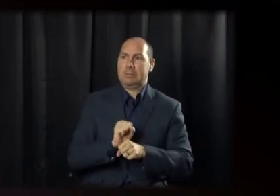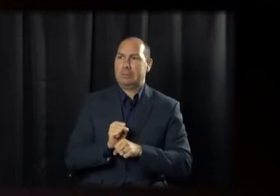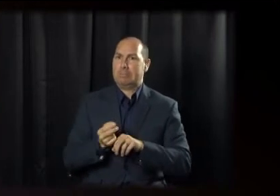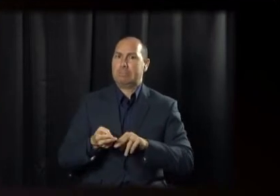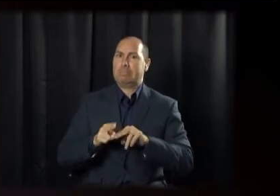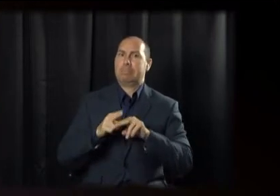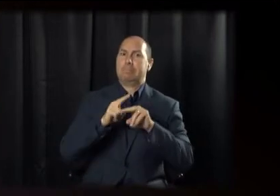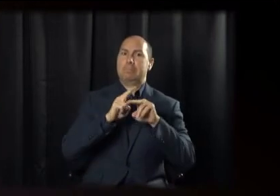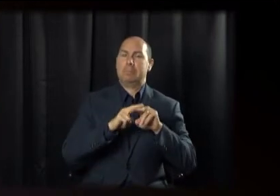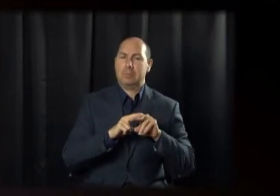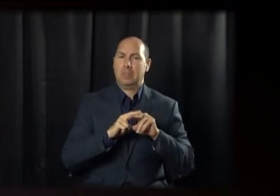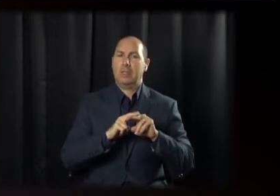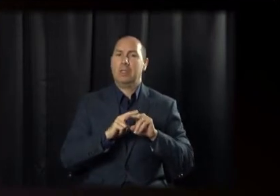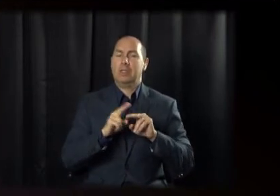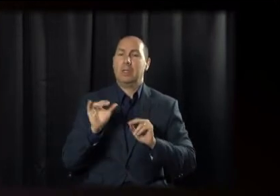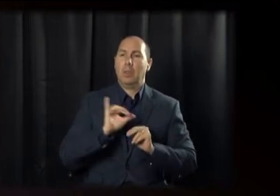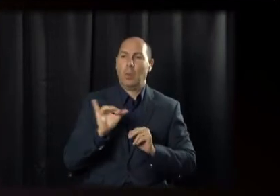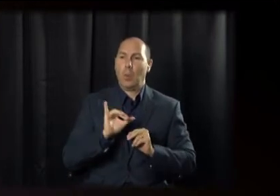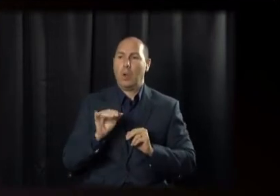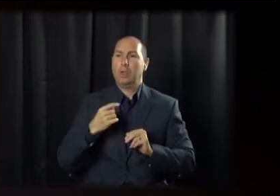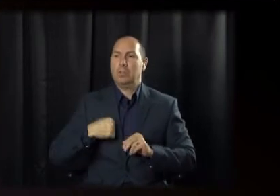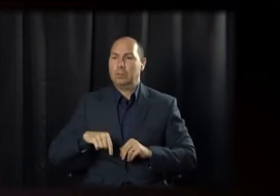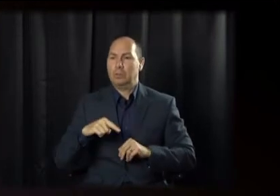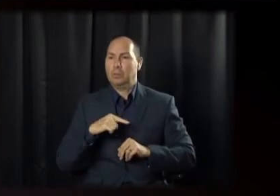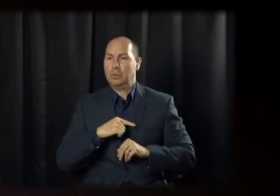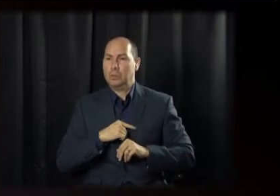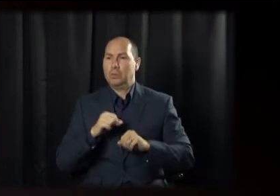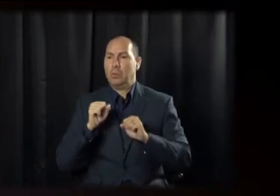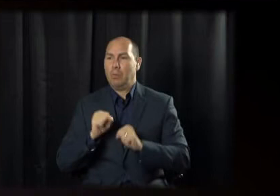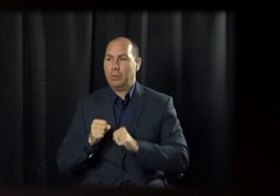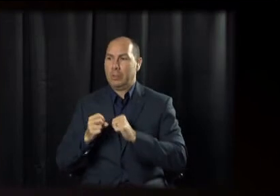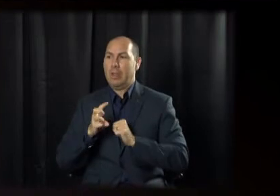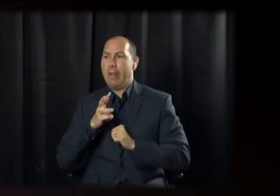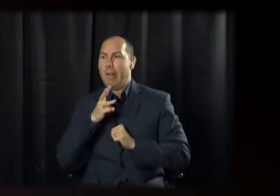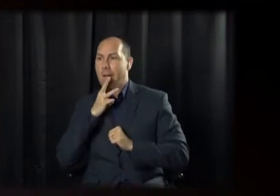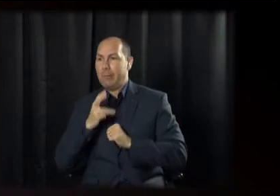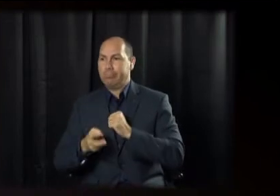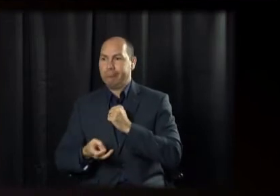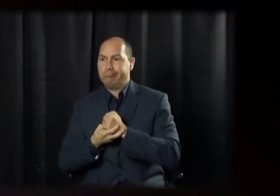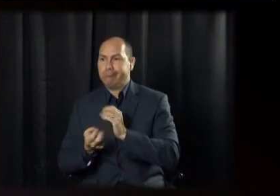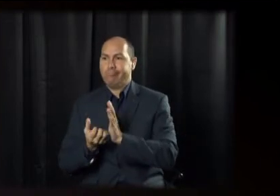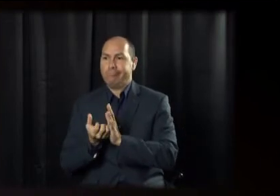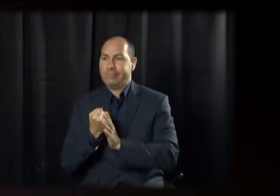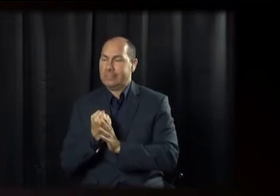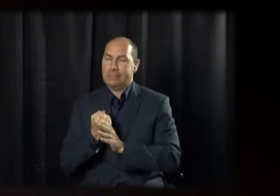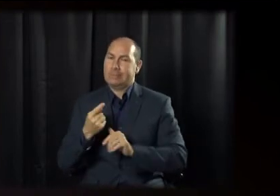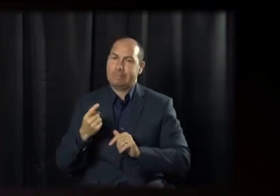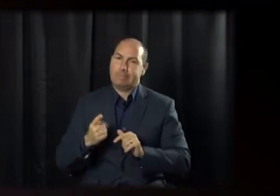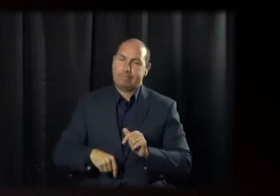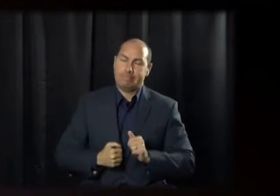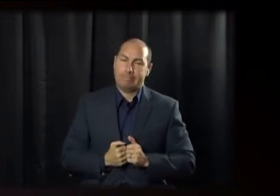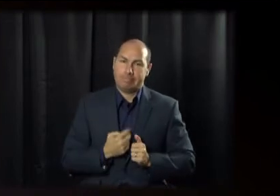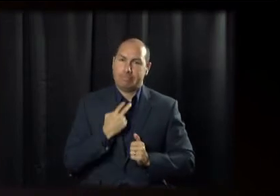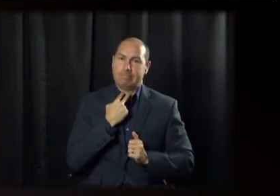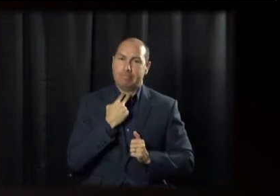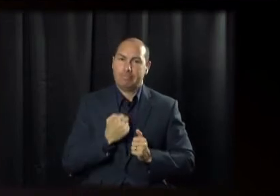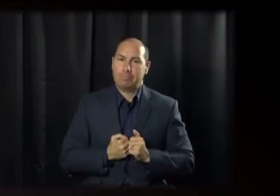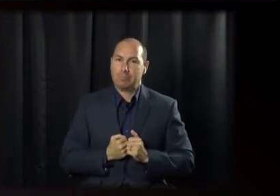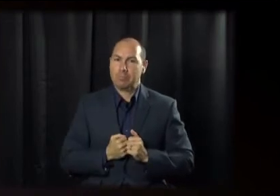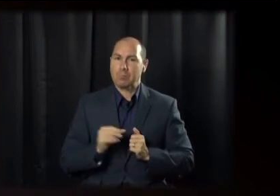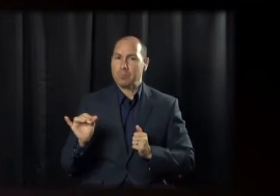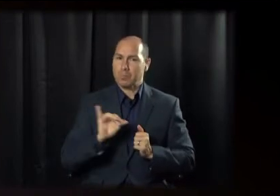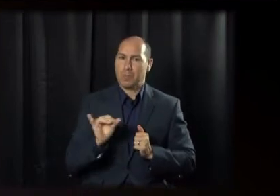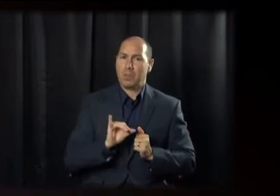well as reducing its ability to conserve the precious resource. As outlined before, the installation of master meters was